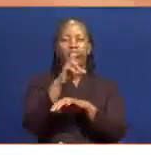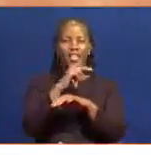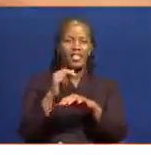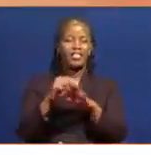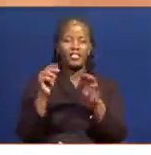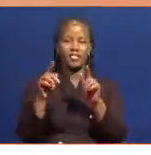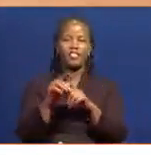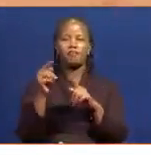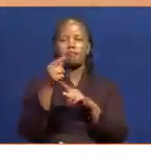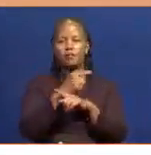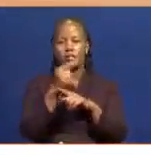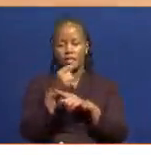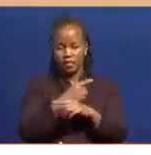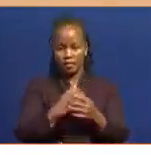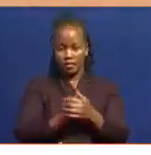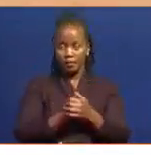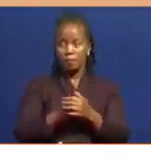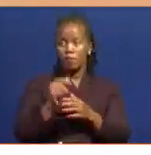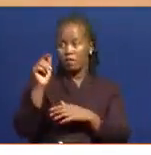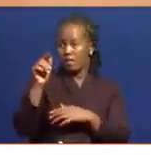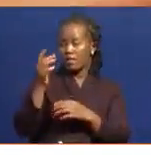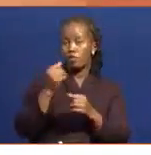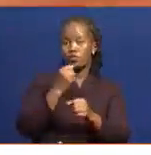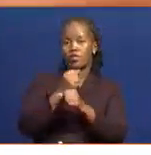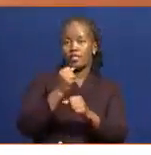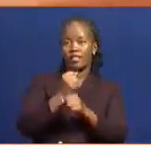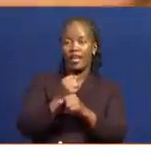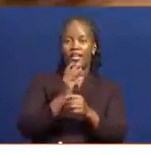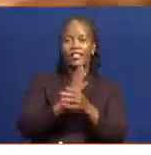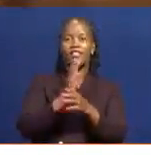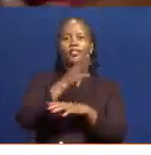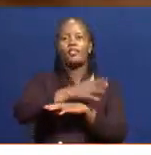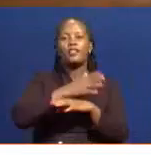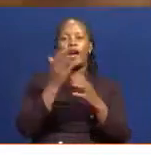training under the initiative. This training was conducted after